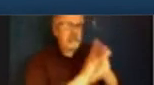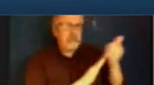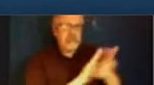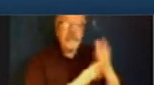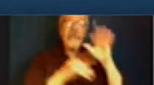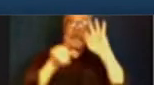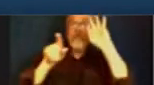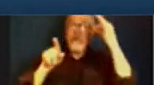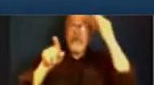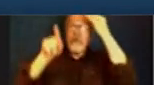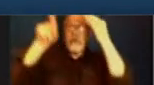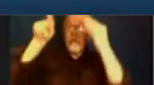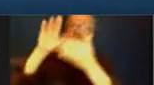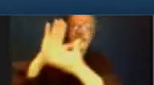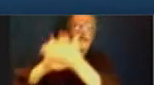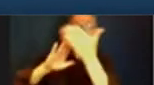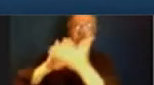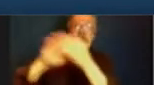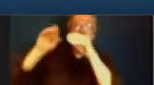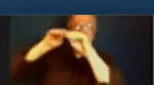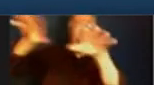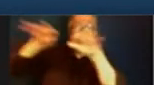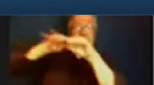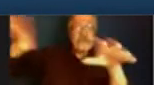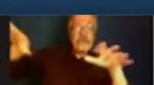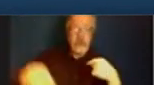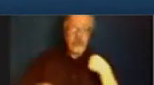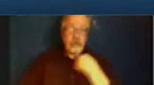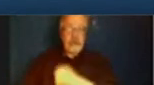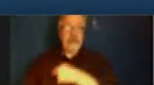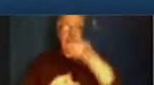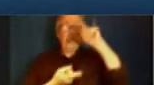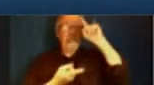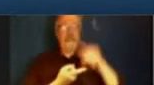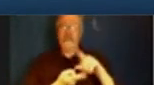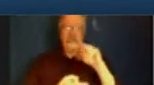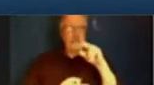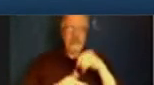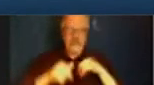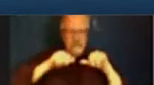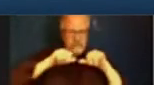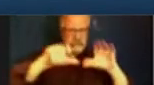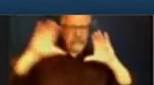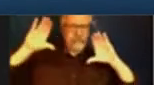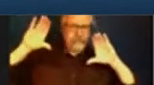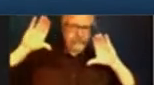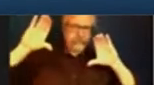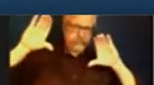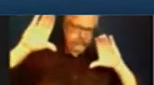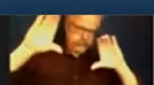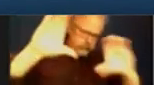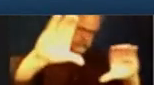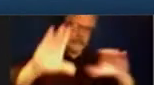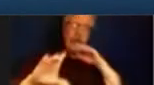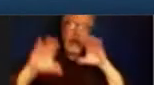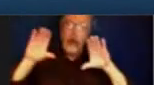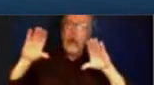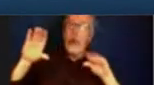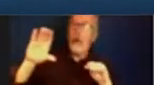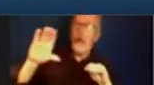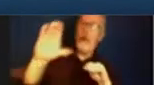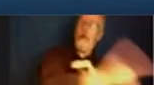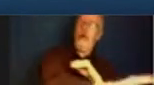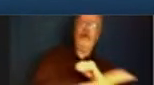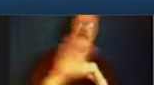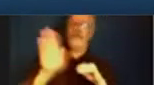pipeline. They will not reduce theirs because we have a pipeline. We'll do both to expand the testing availability as